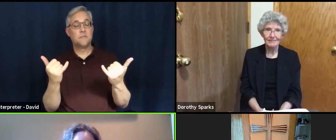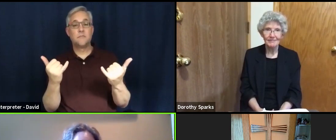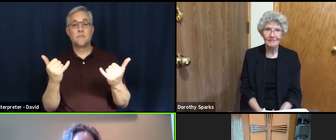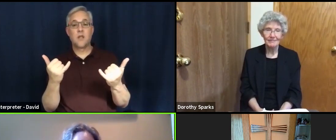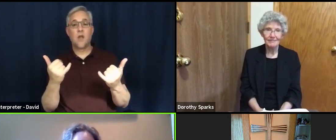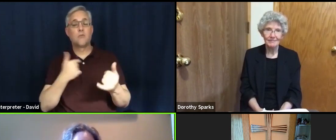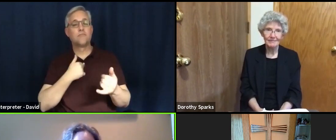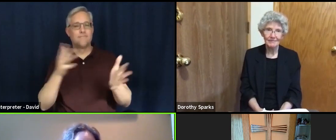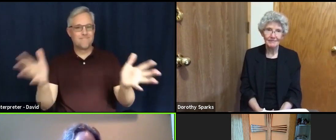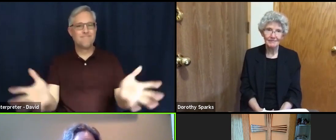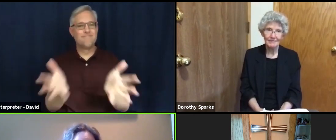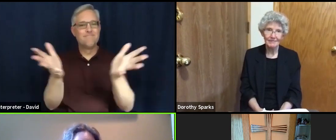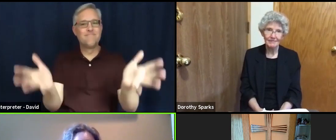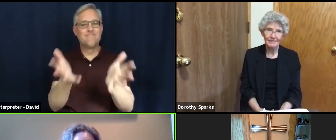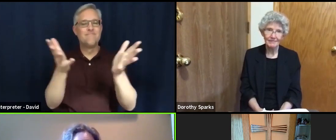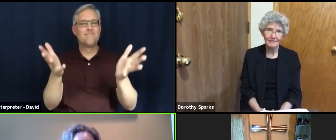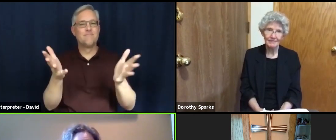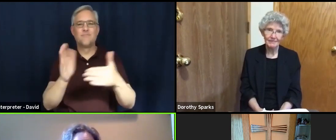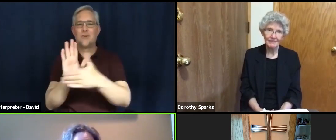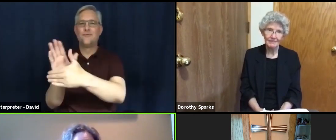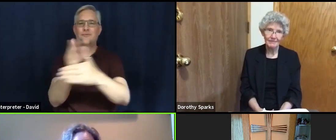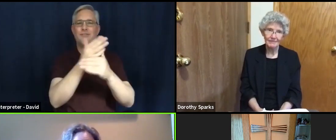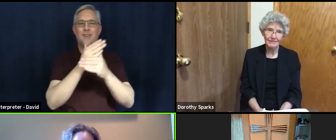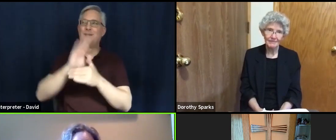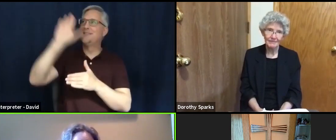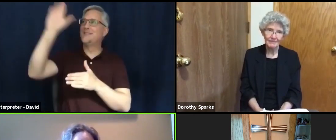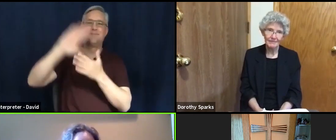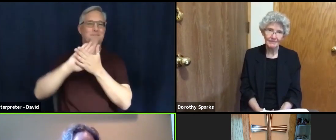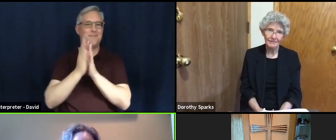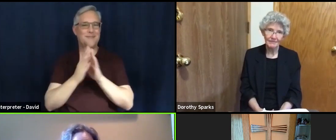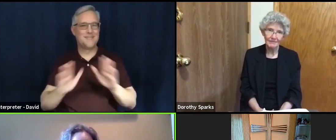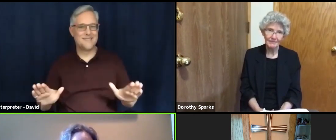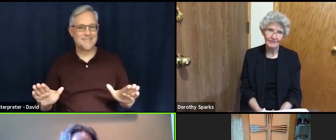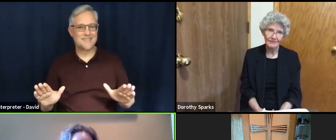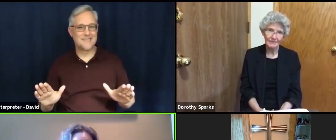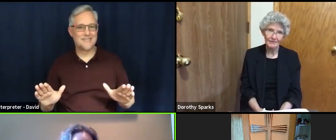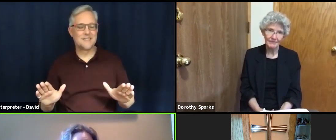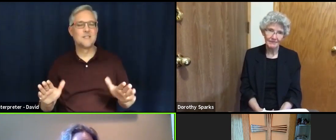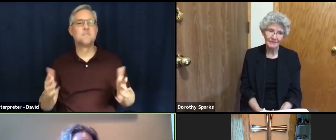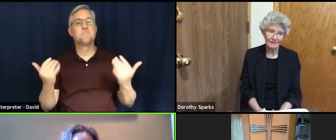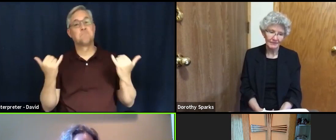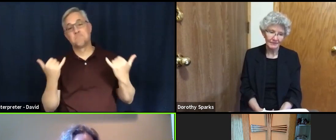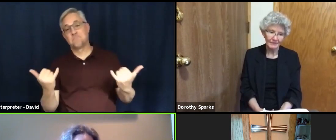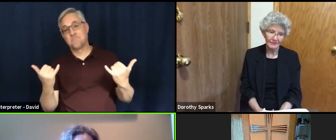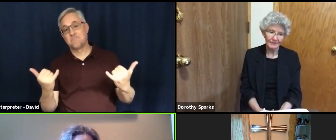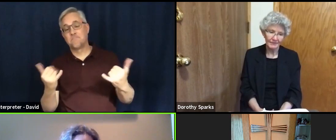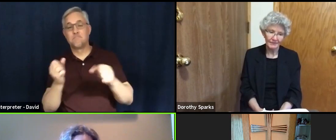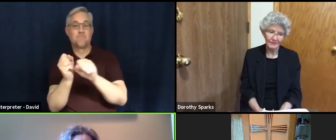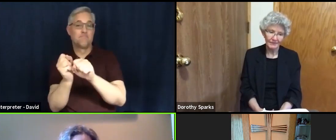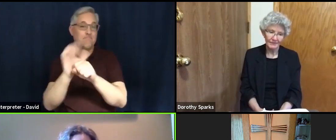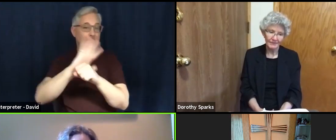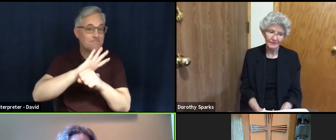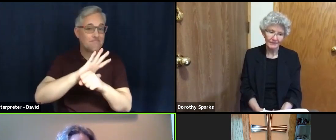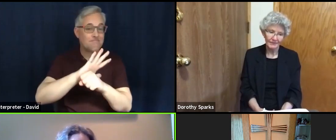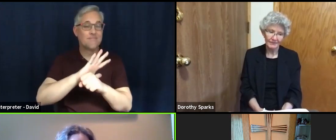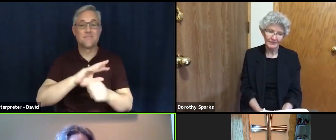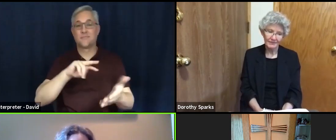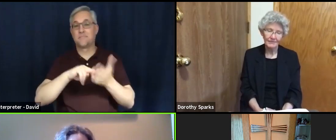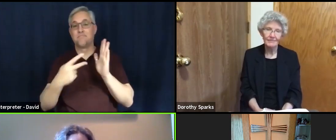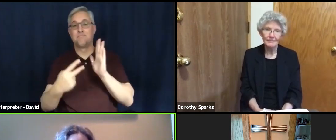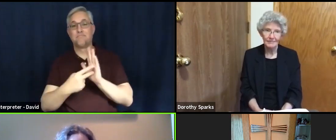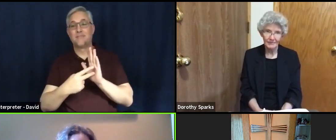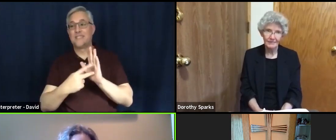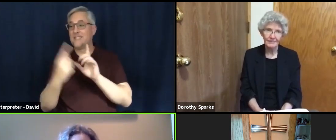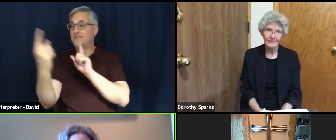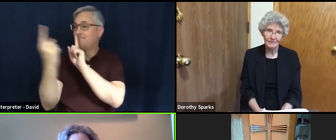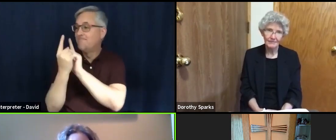Invite everybody to share the peace, because we're still living in days of pandemic. We're